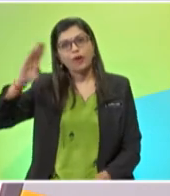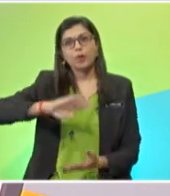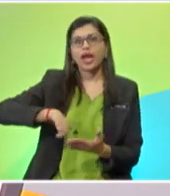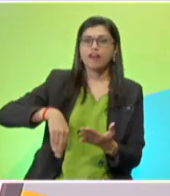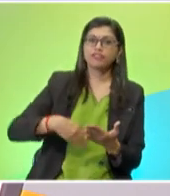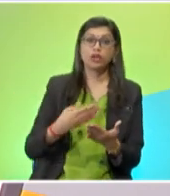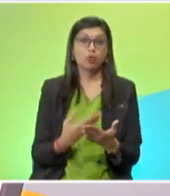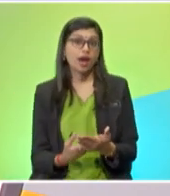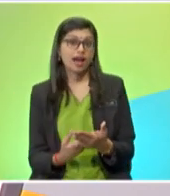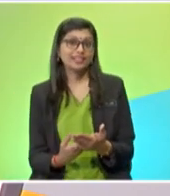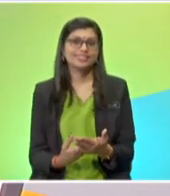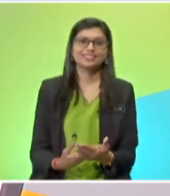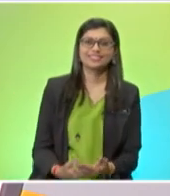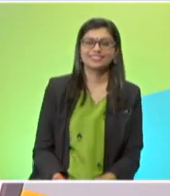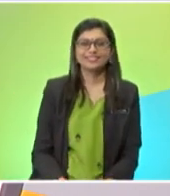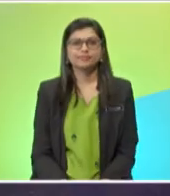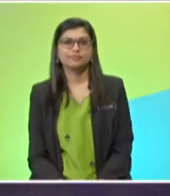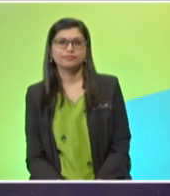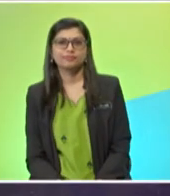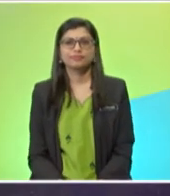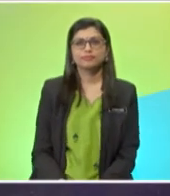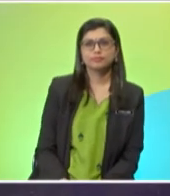hello everyone,